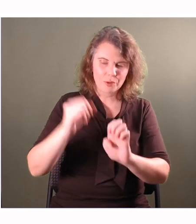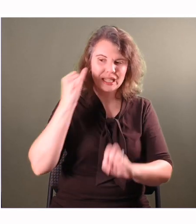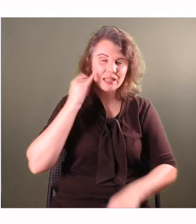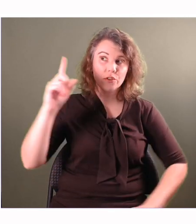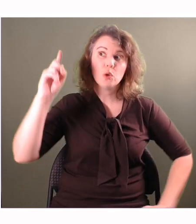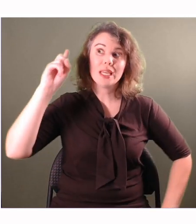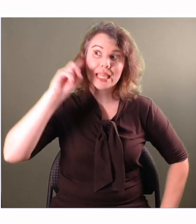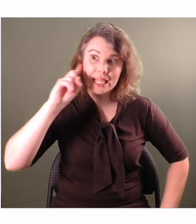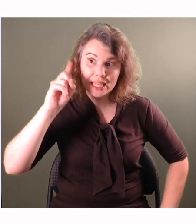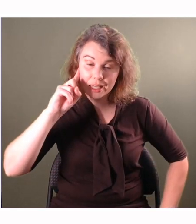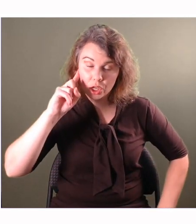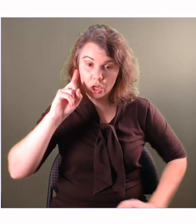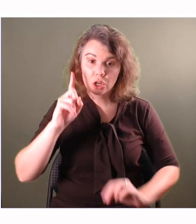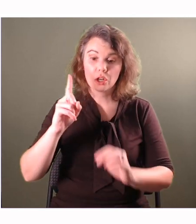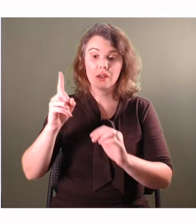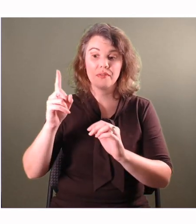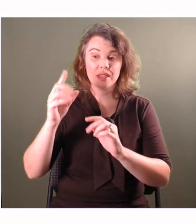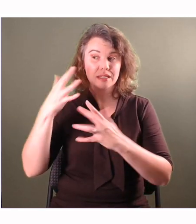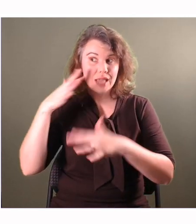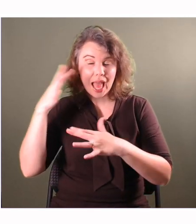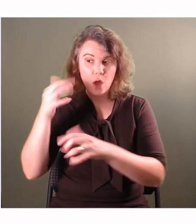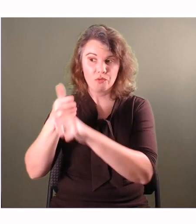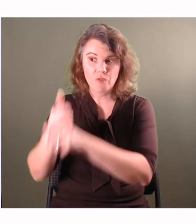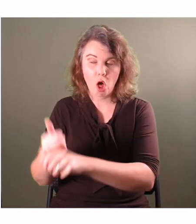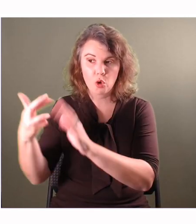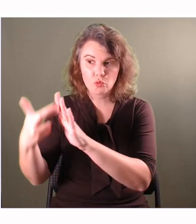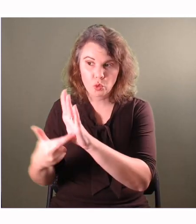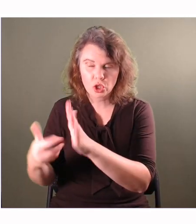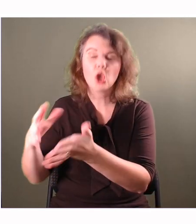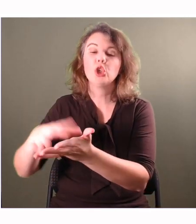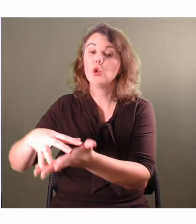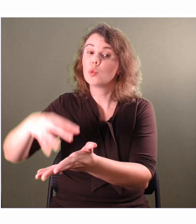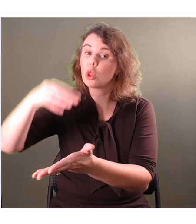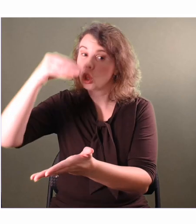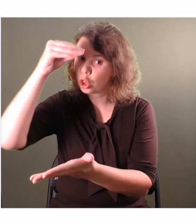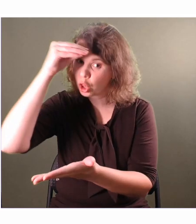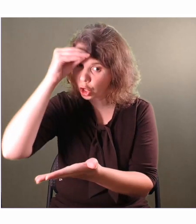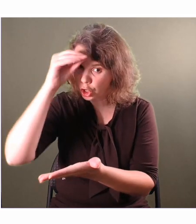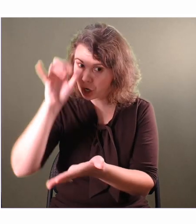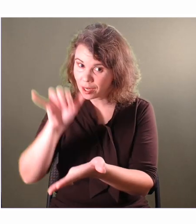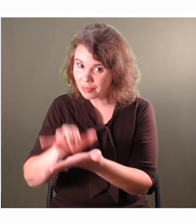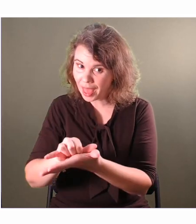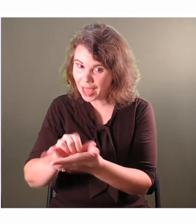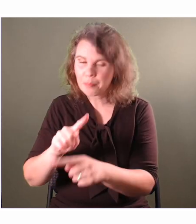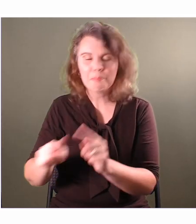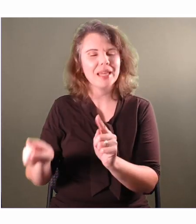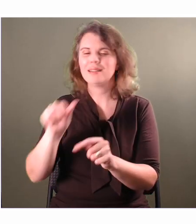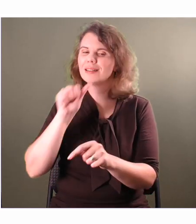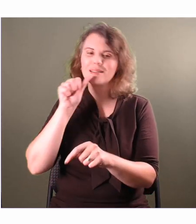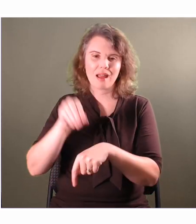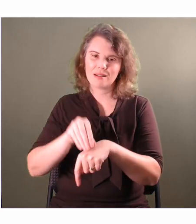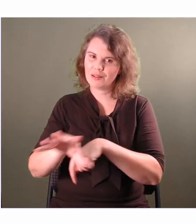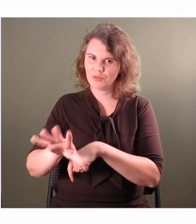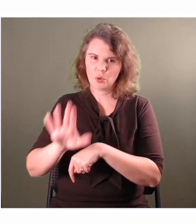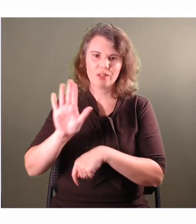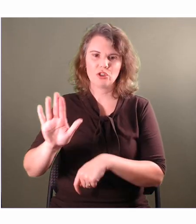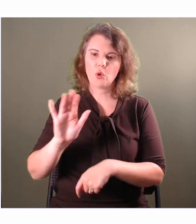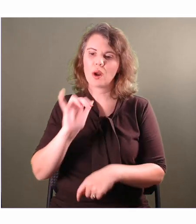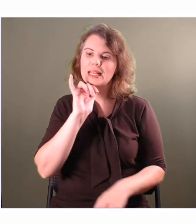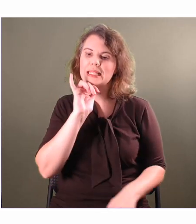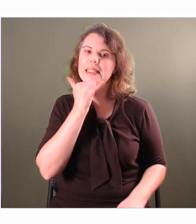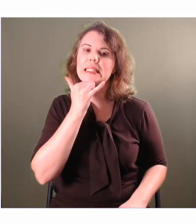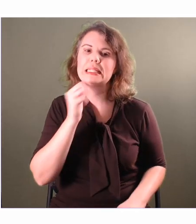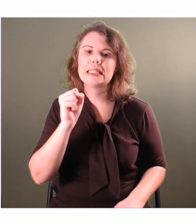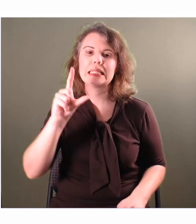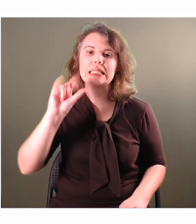you hear syllables that follow rules, you'll learn that, but that will not influence your slips. So